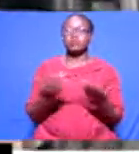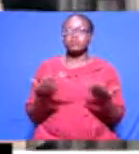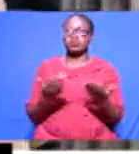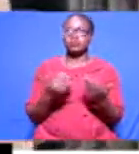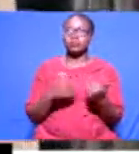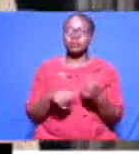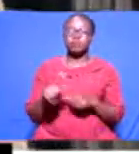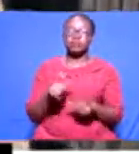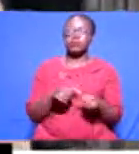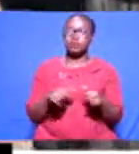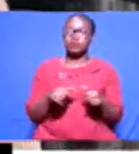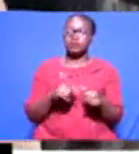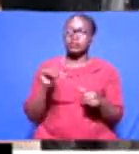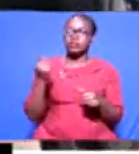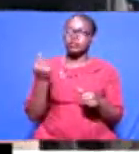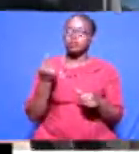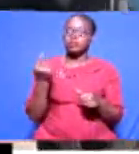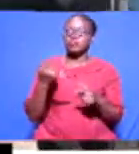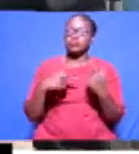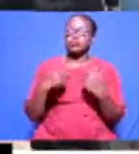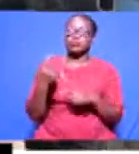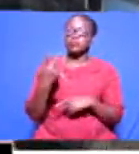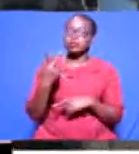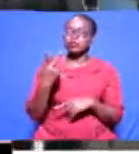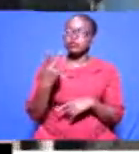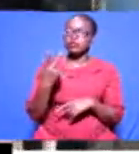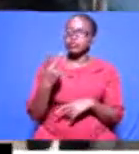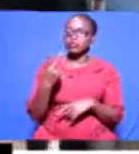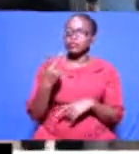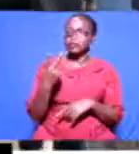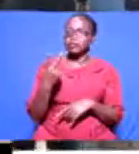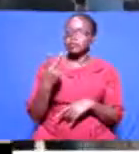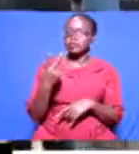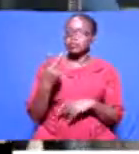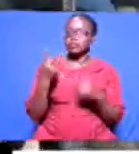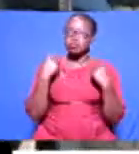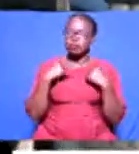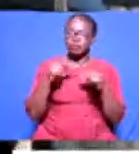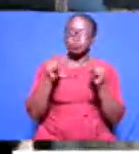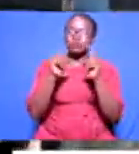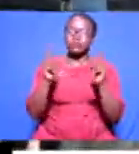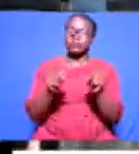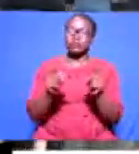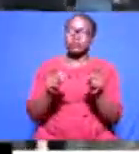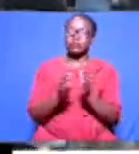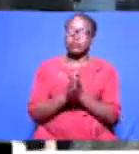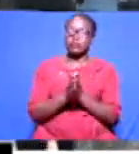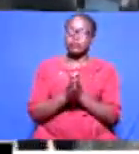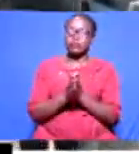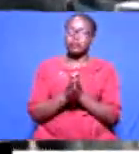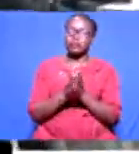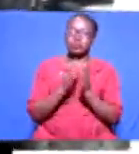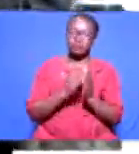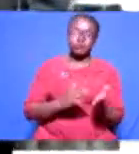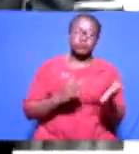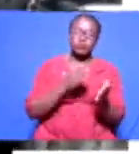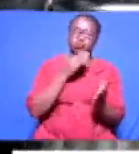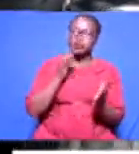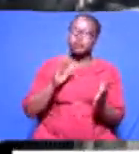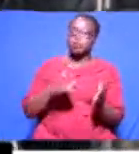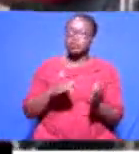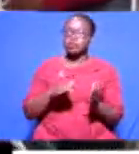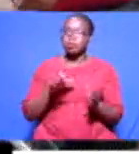format, Kenya only needs to register 2 victories to be in the medal bracket. Athletics men and women, basketball men and